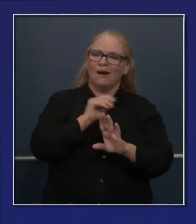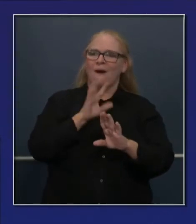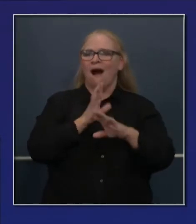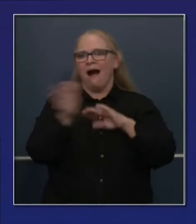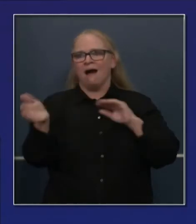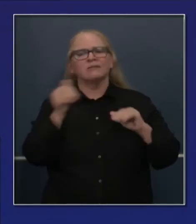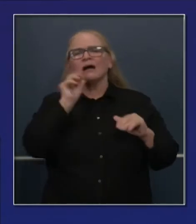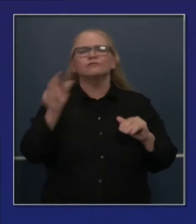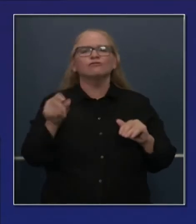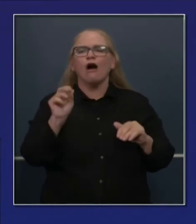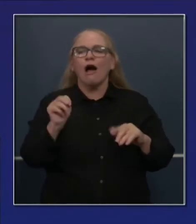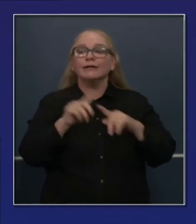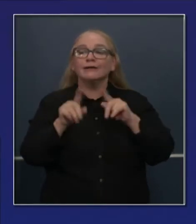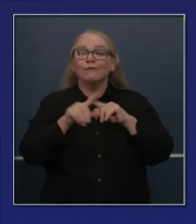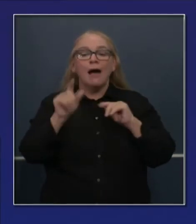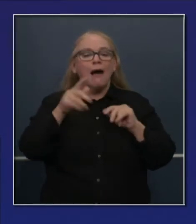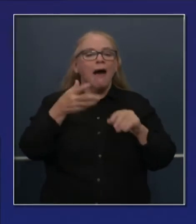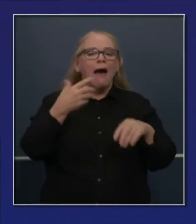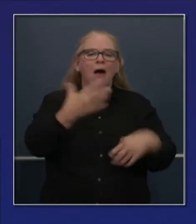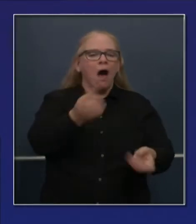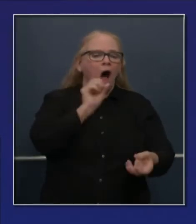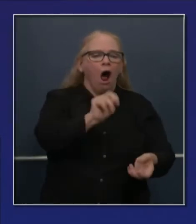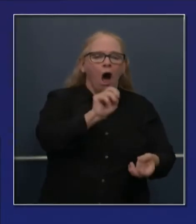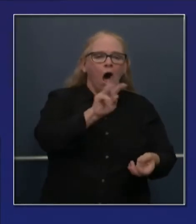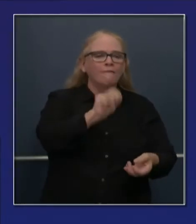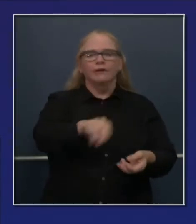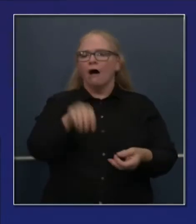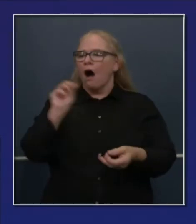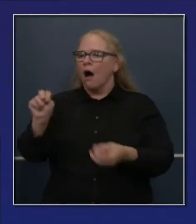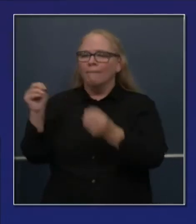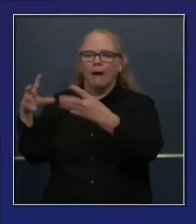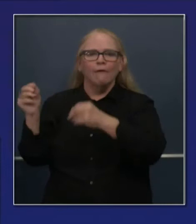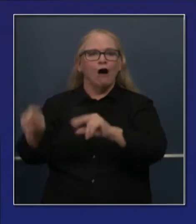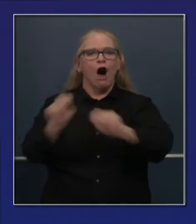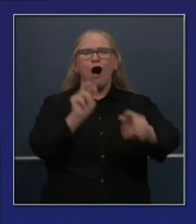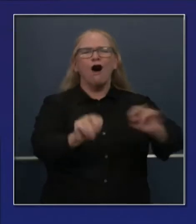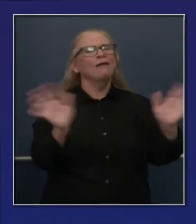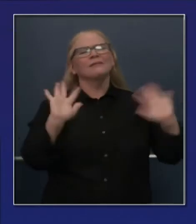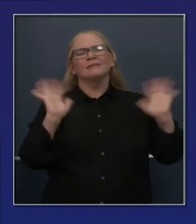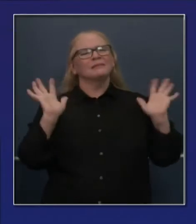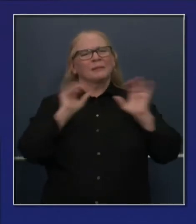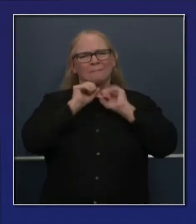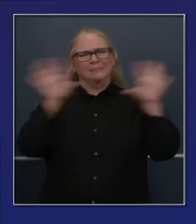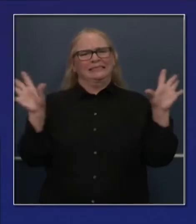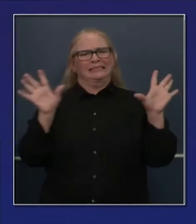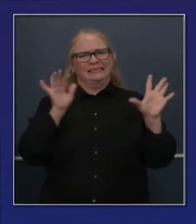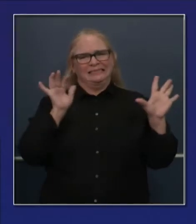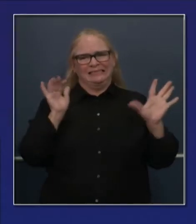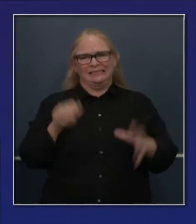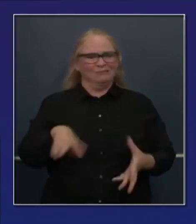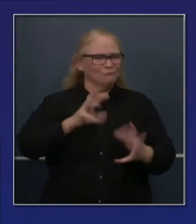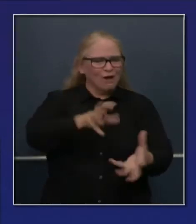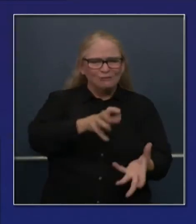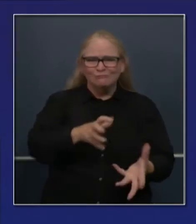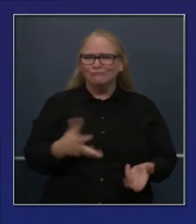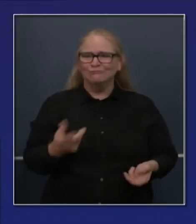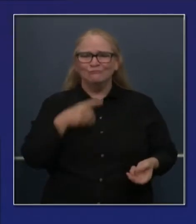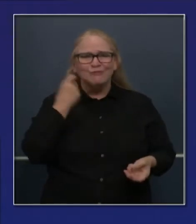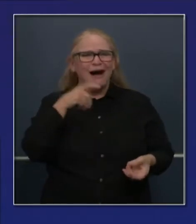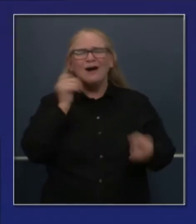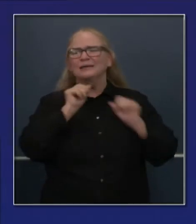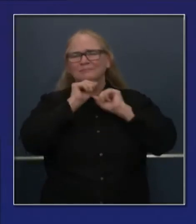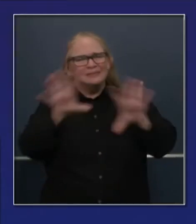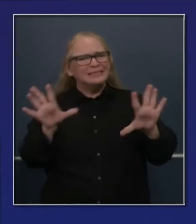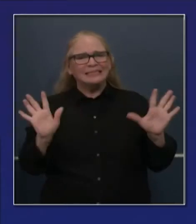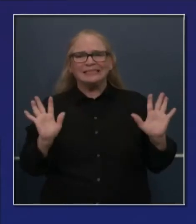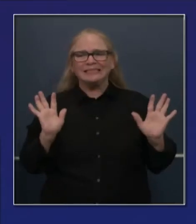night. But I also want to implore you the impact of those decisions on washing machines, dryers, and